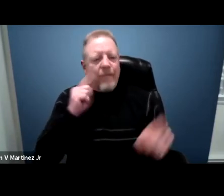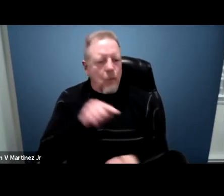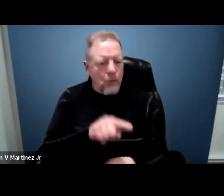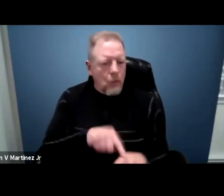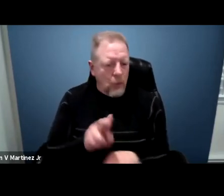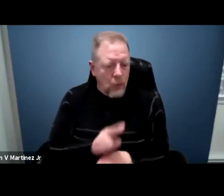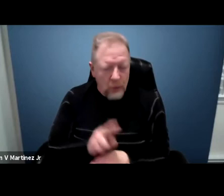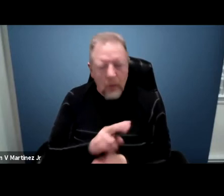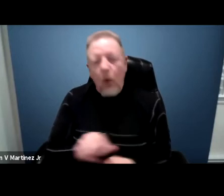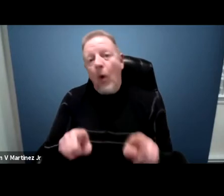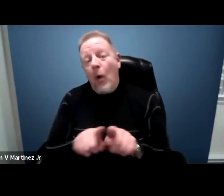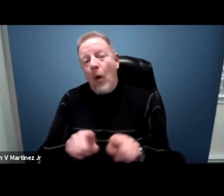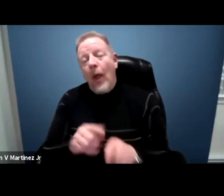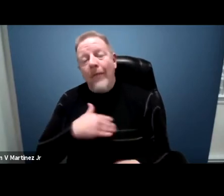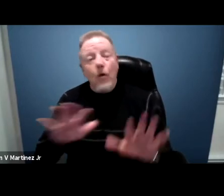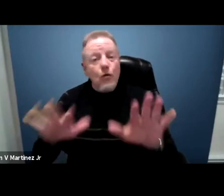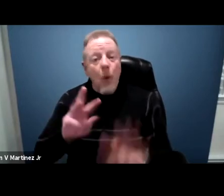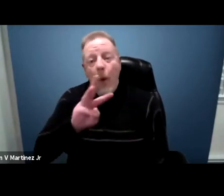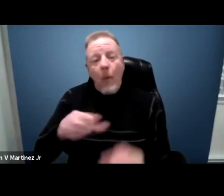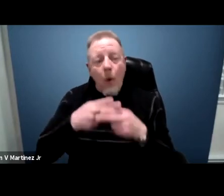There's also a great website called